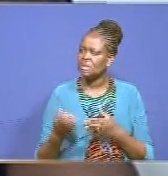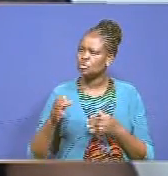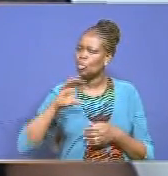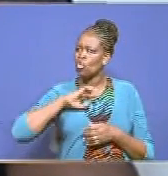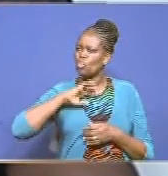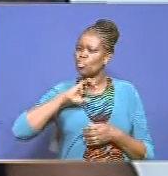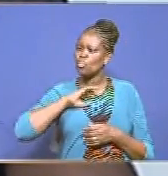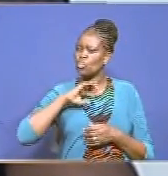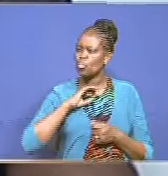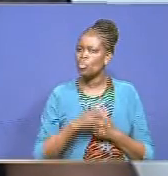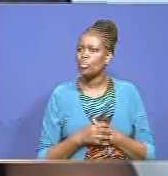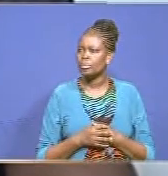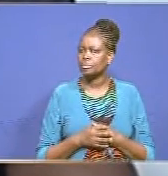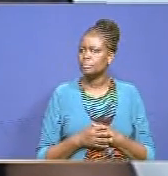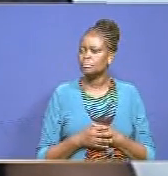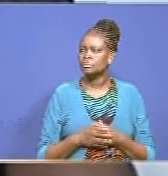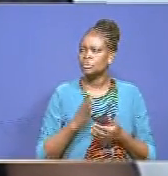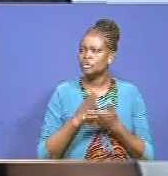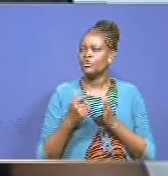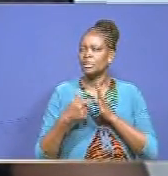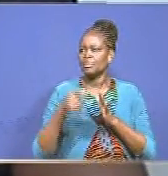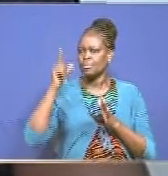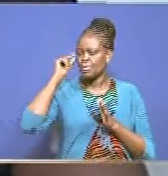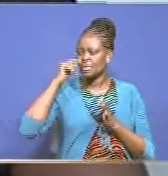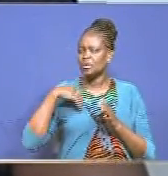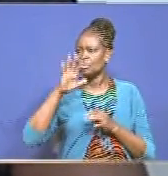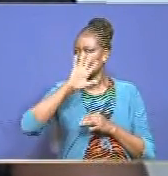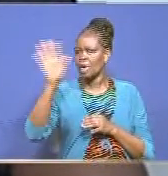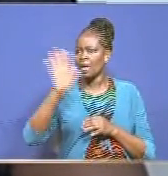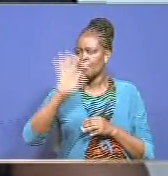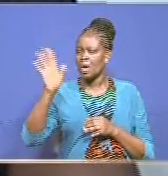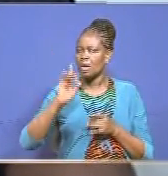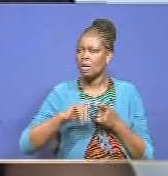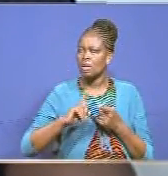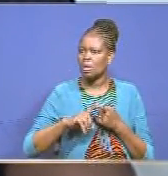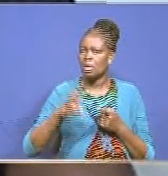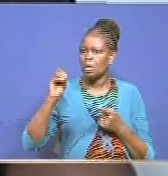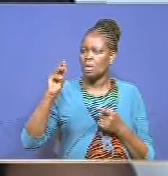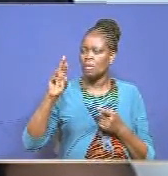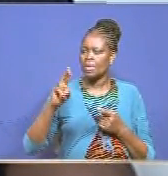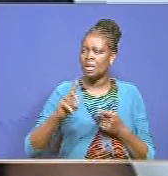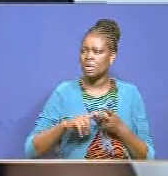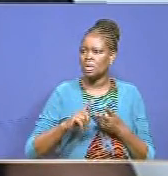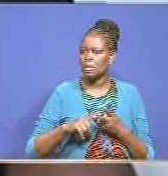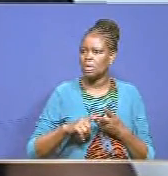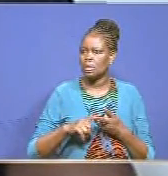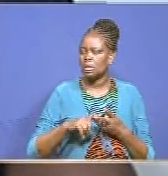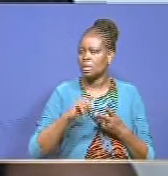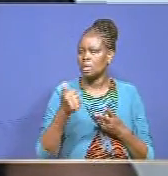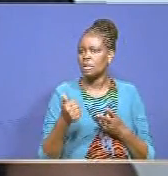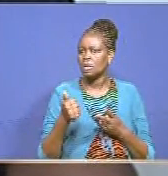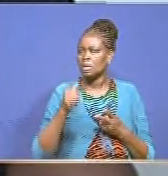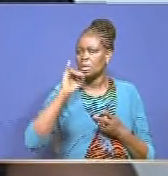its candidate. You can take a situation of Mombasa where Wiper had Omar and ODM had